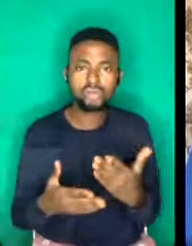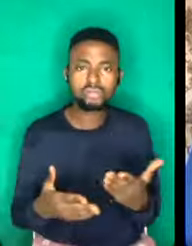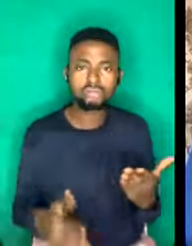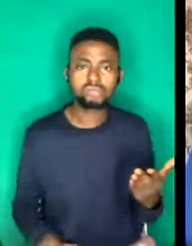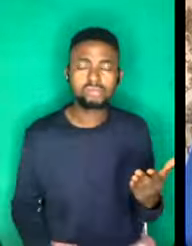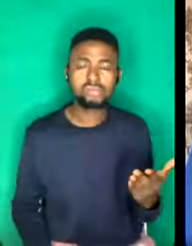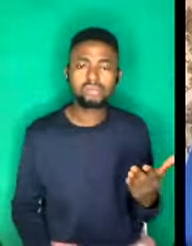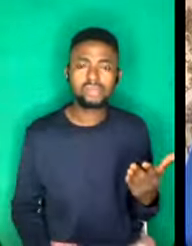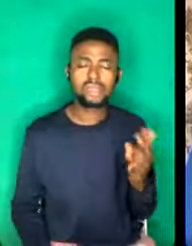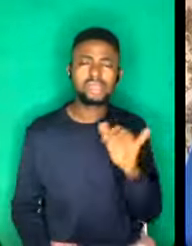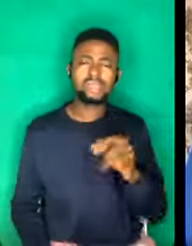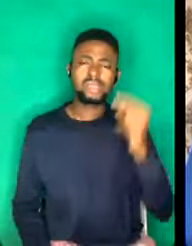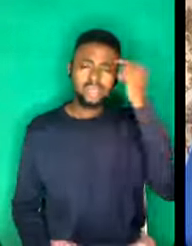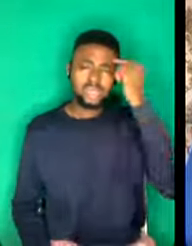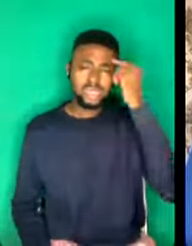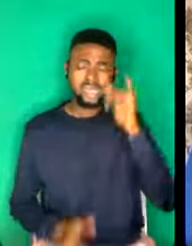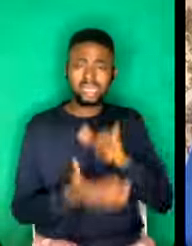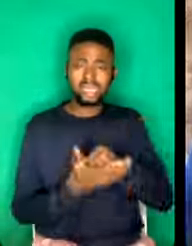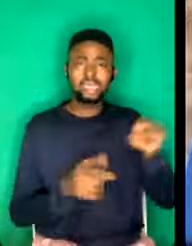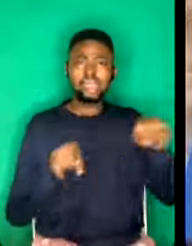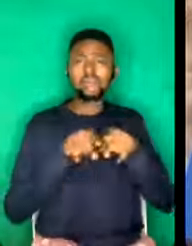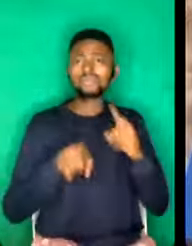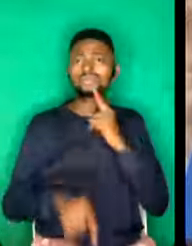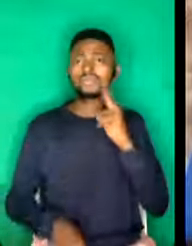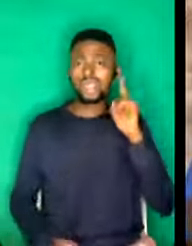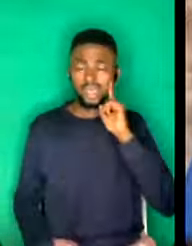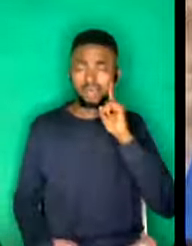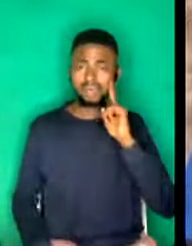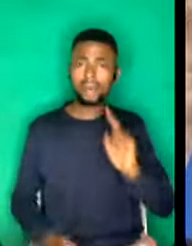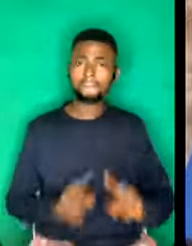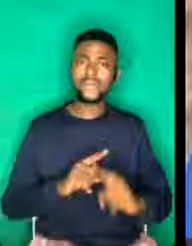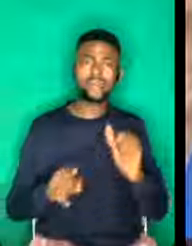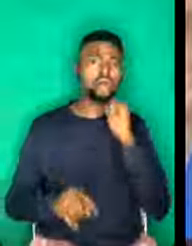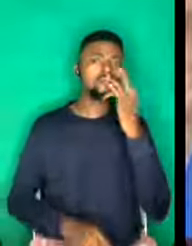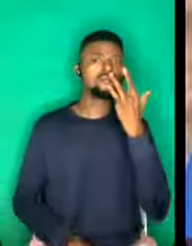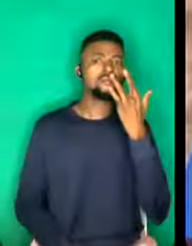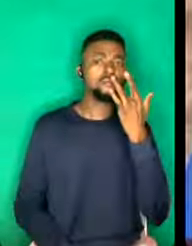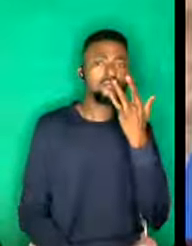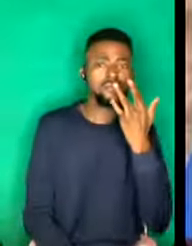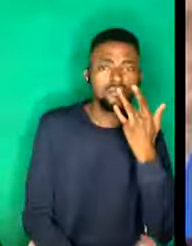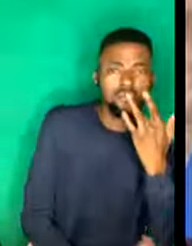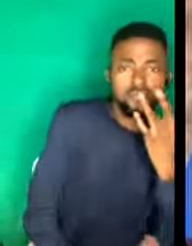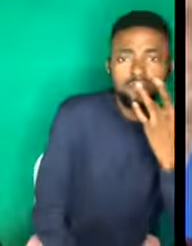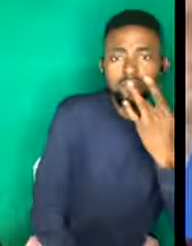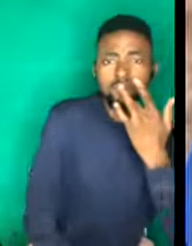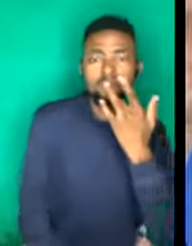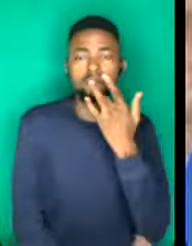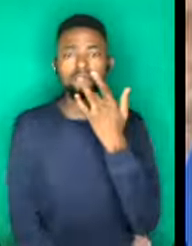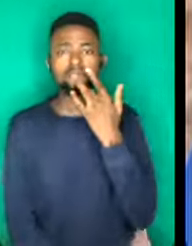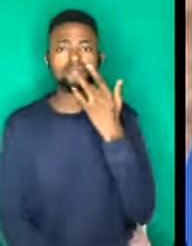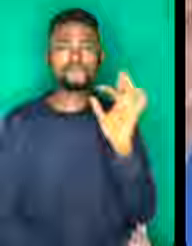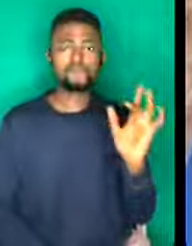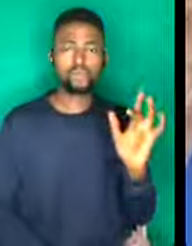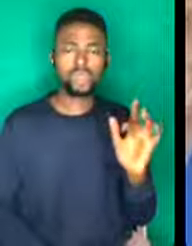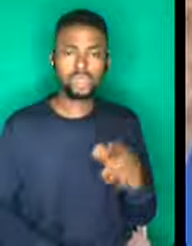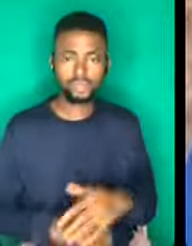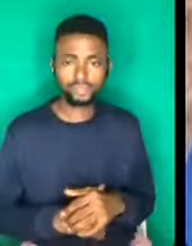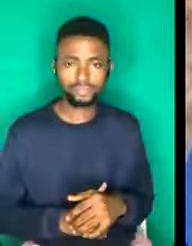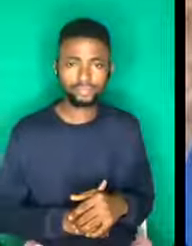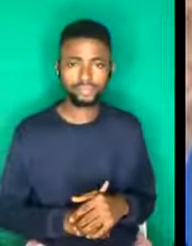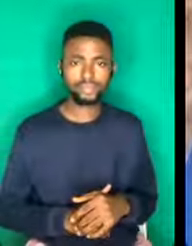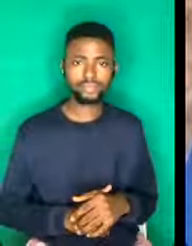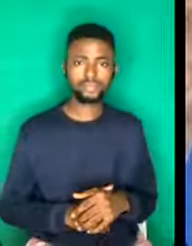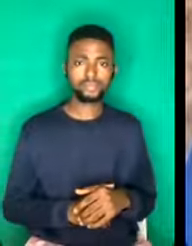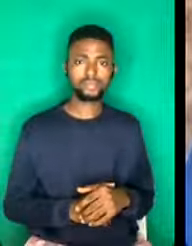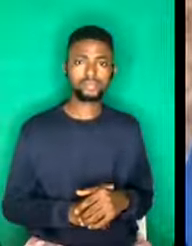which I am. I'm not, unfortunately, I should say. And they spill the bean.